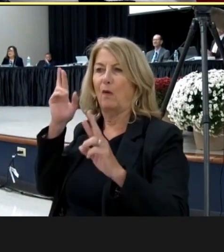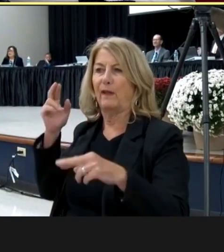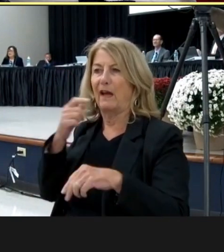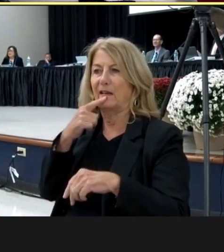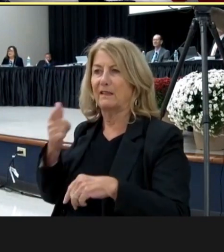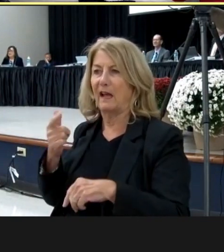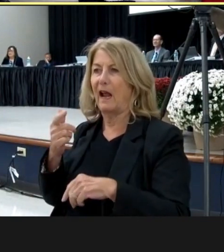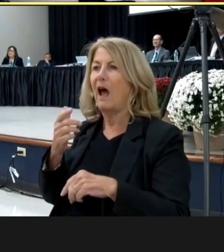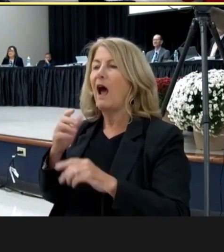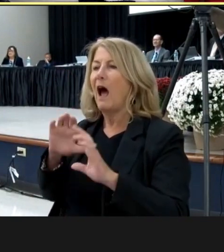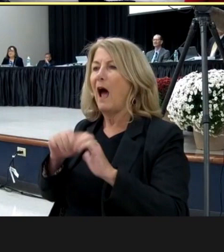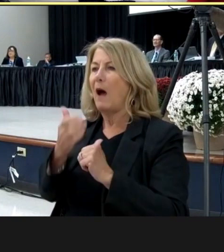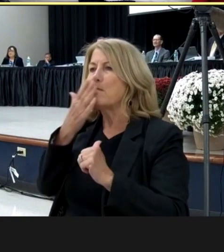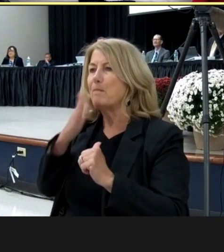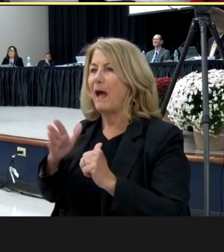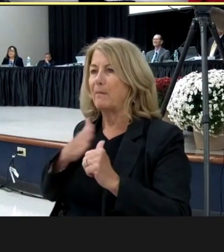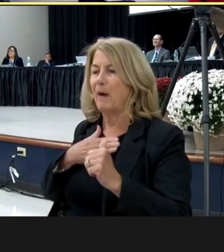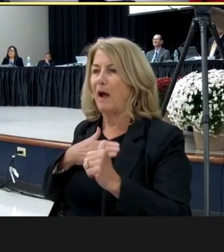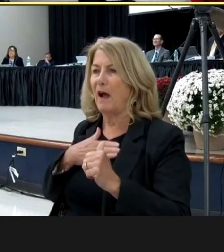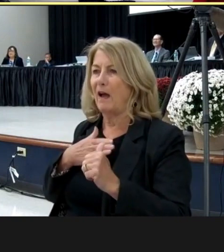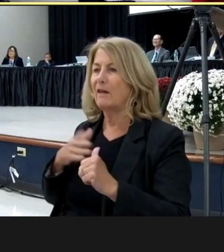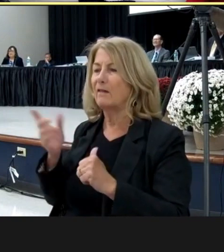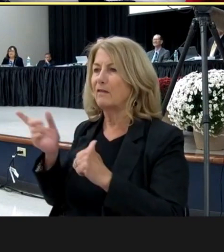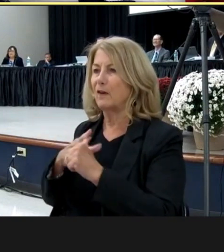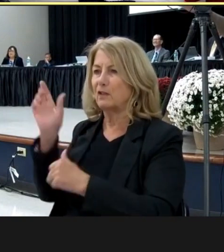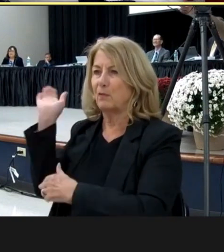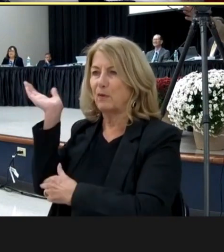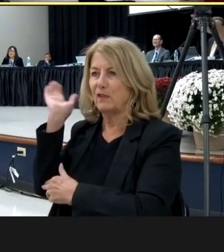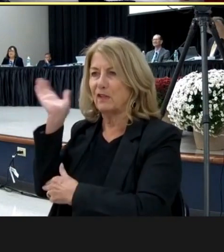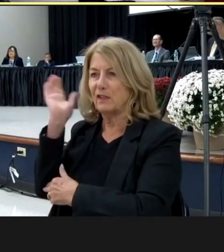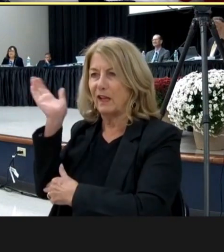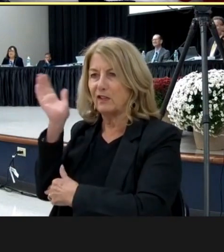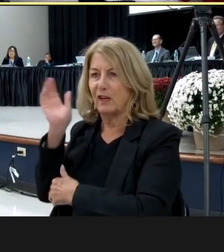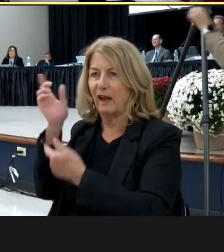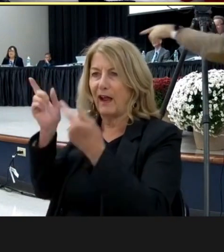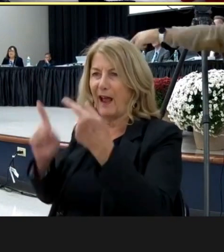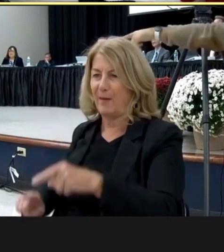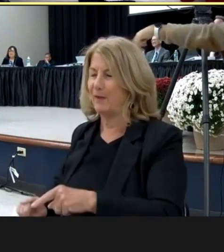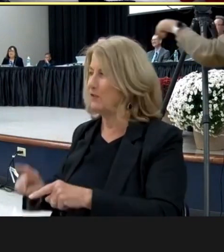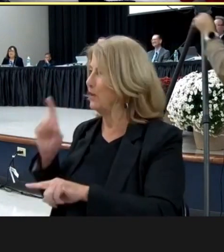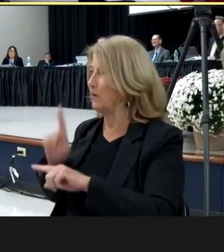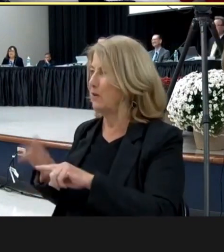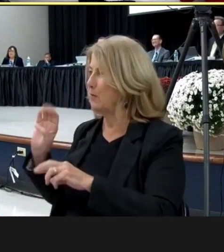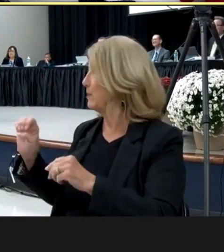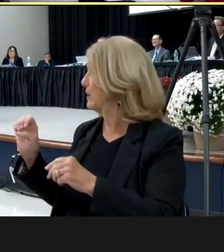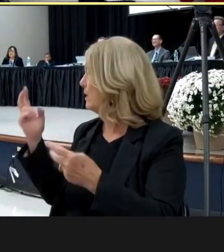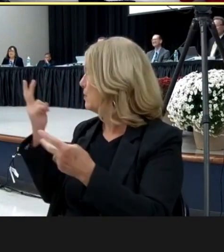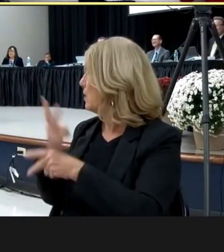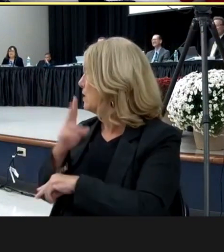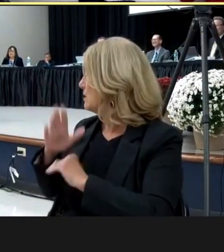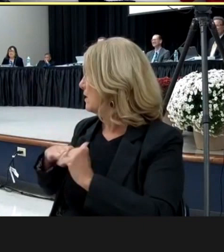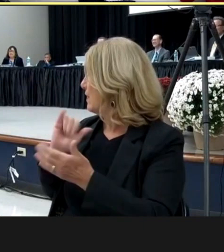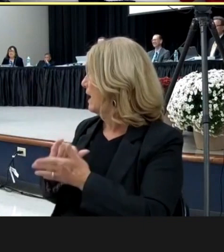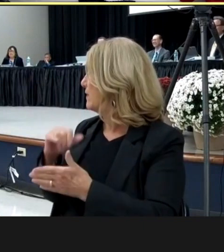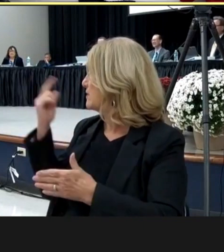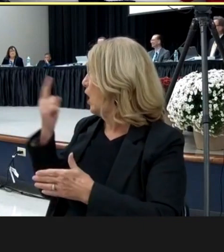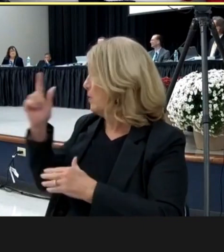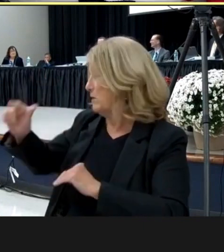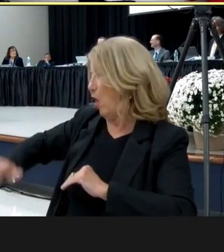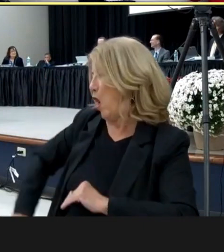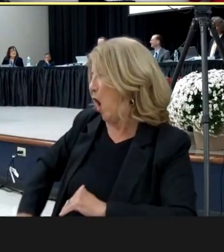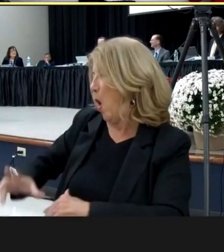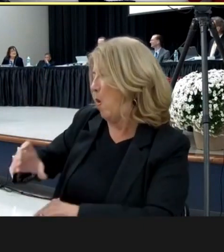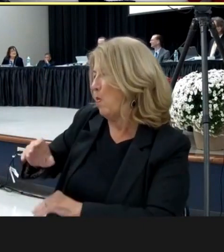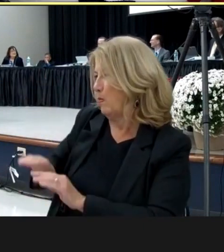first presentation of the council went, that she couldn't do worse than that. So there's always a low bar set by me. No. And she's